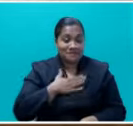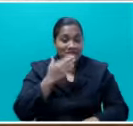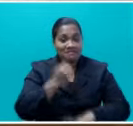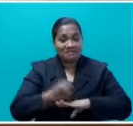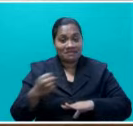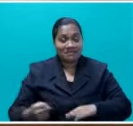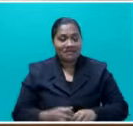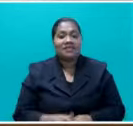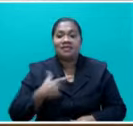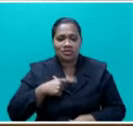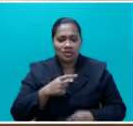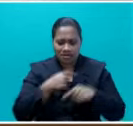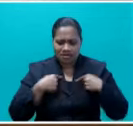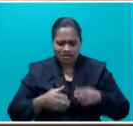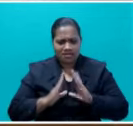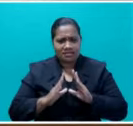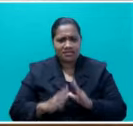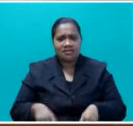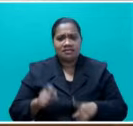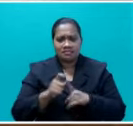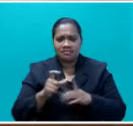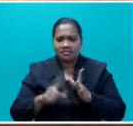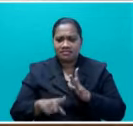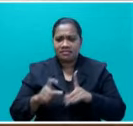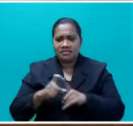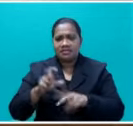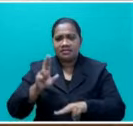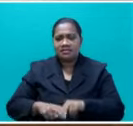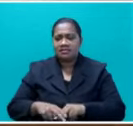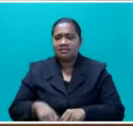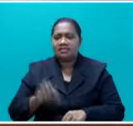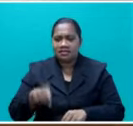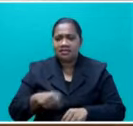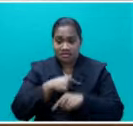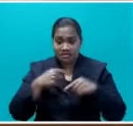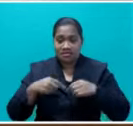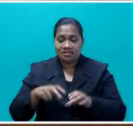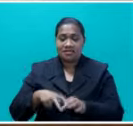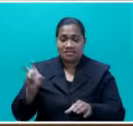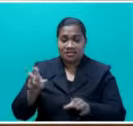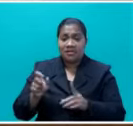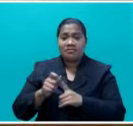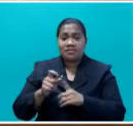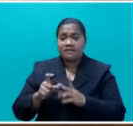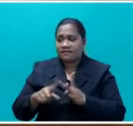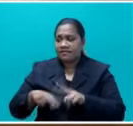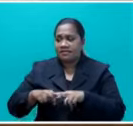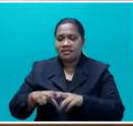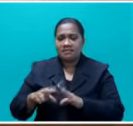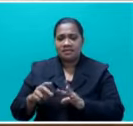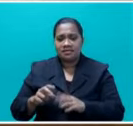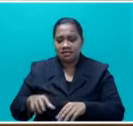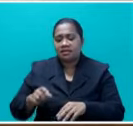the PIDF. We realized that even though we were suspended from the PIF, the Pacific countries still depended on us.